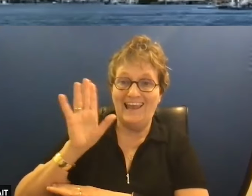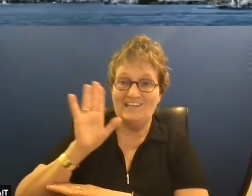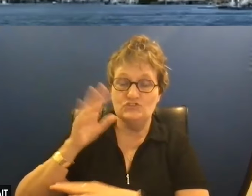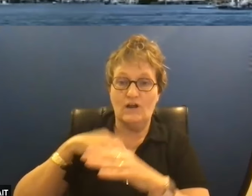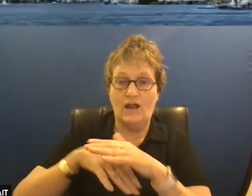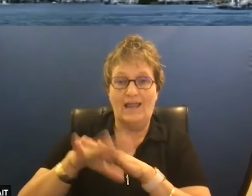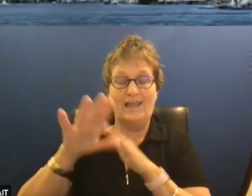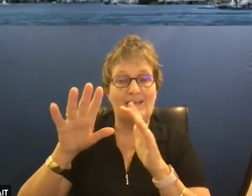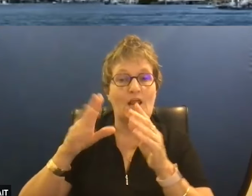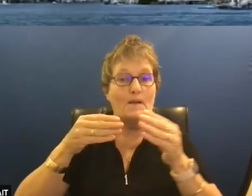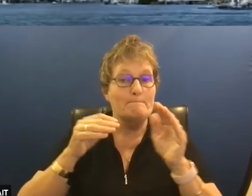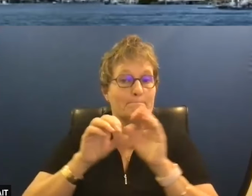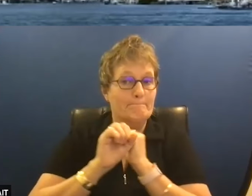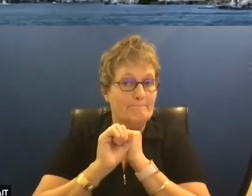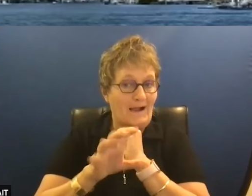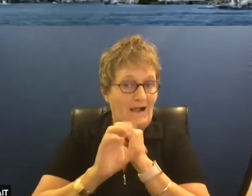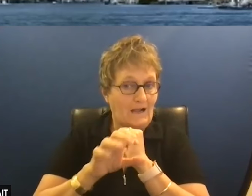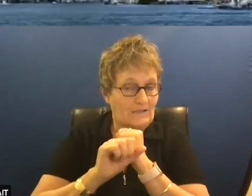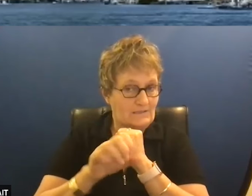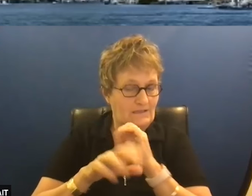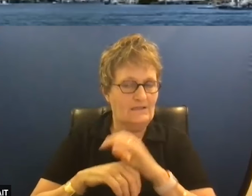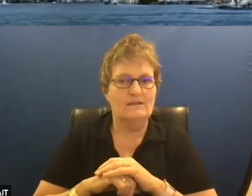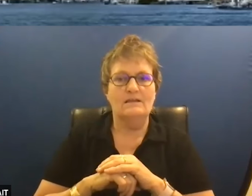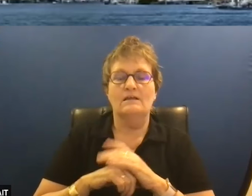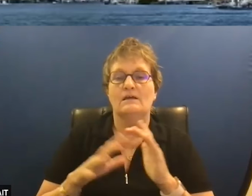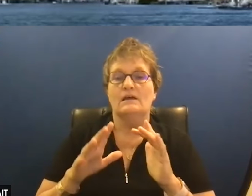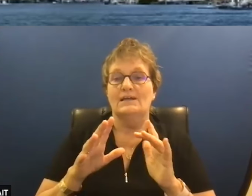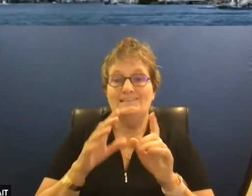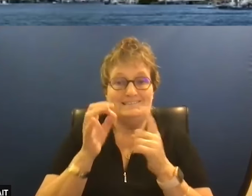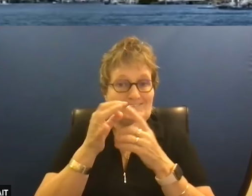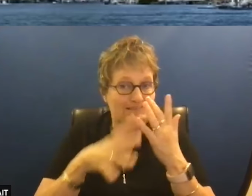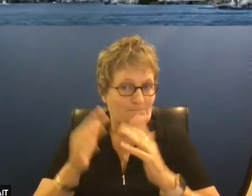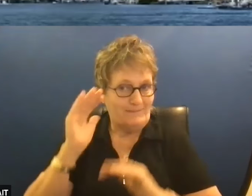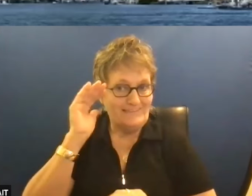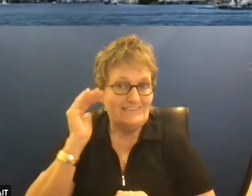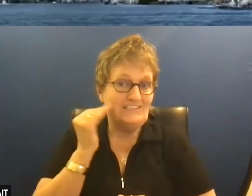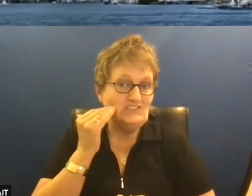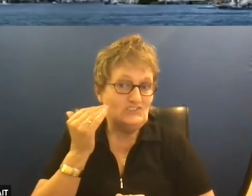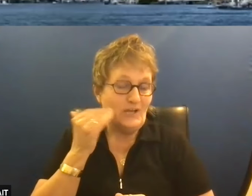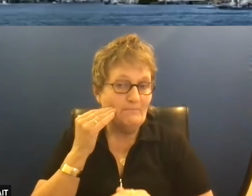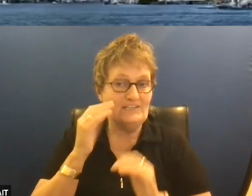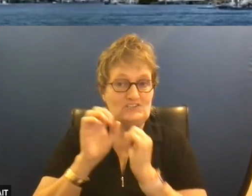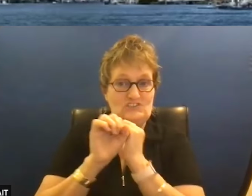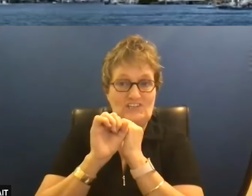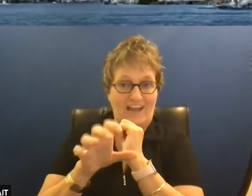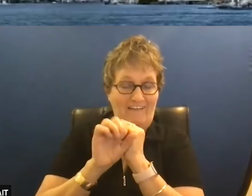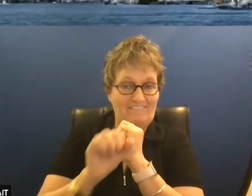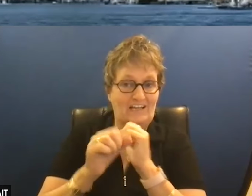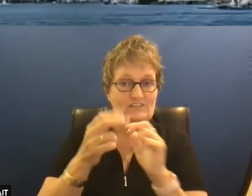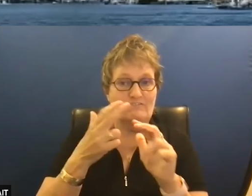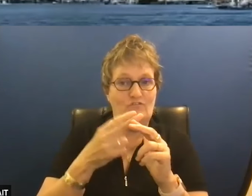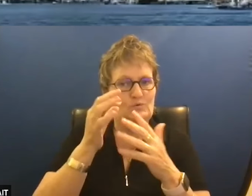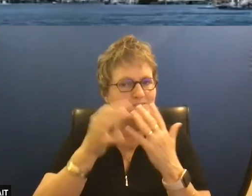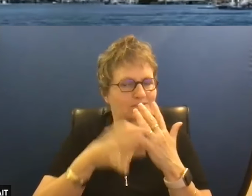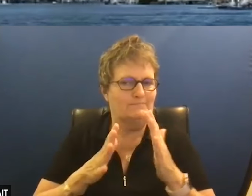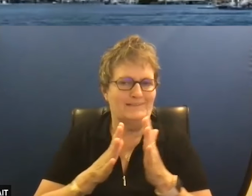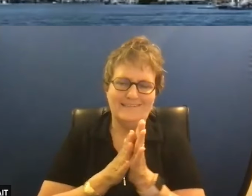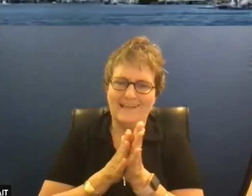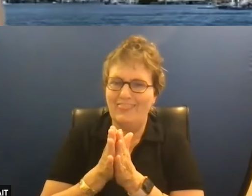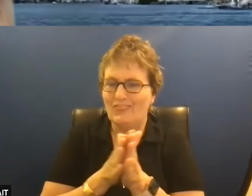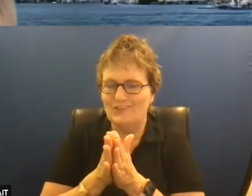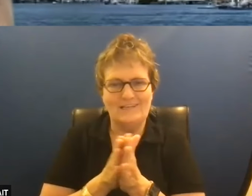School. She is a UNSW disability champion. She advocates for disability enthusiastically, and I know this from